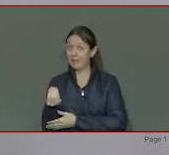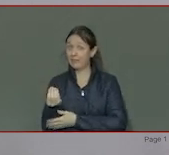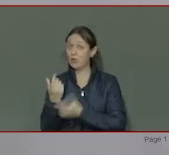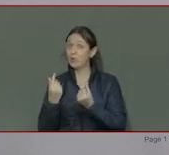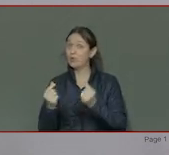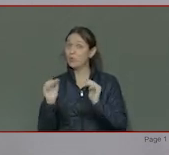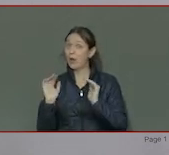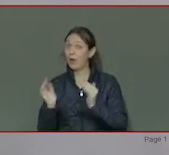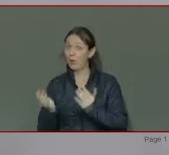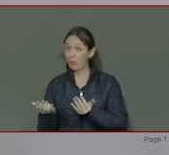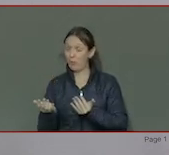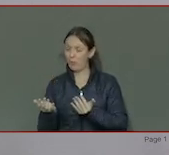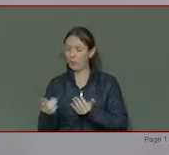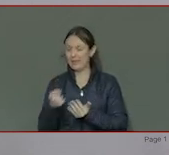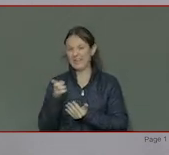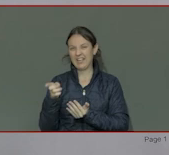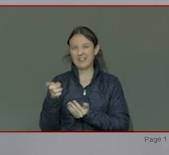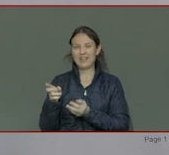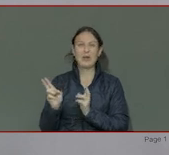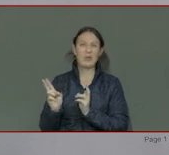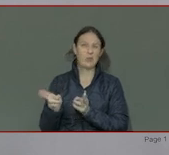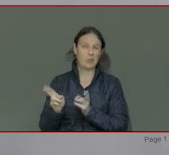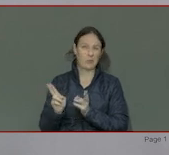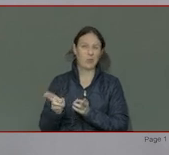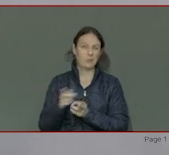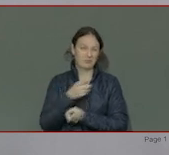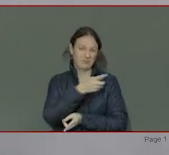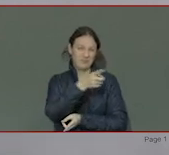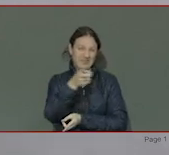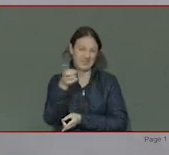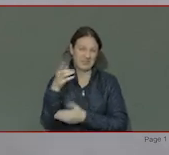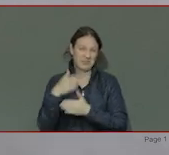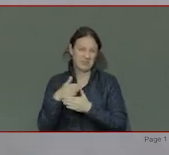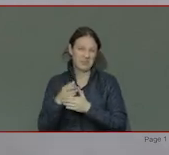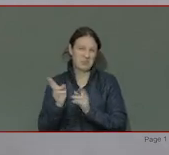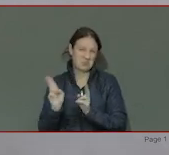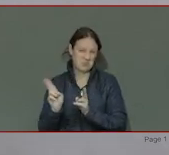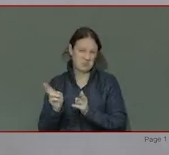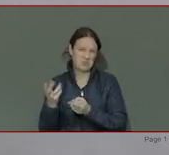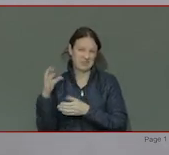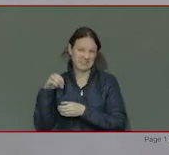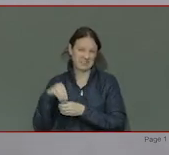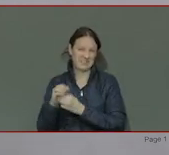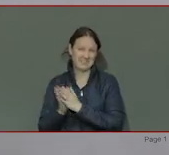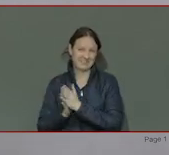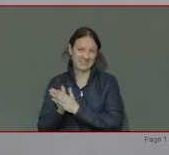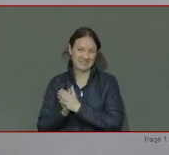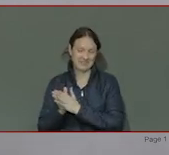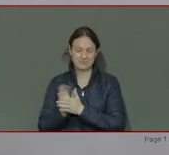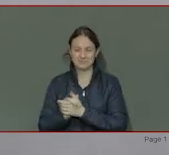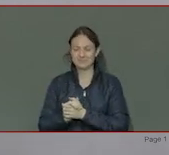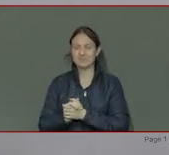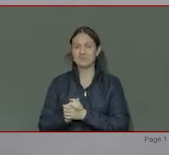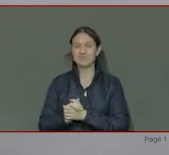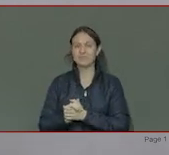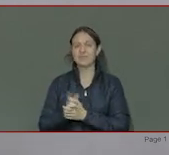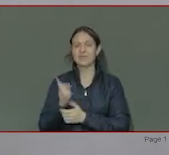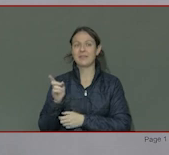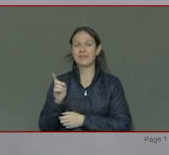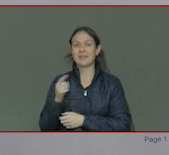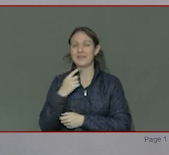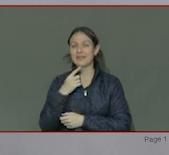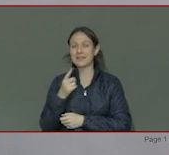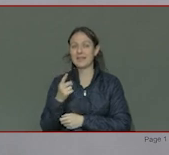which will be more likely that you're going to have, that is the first one is where you use the